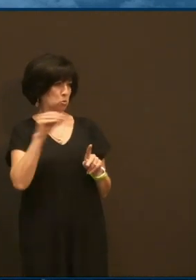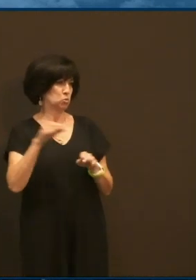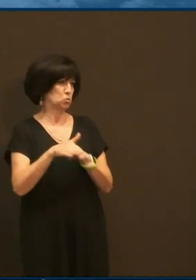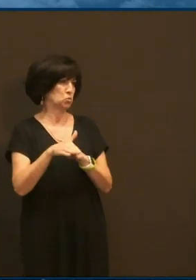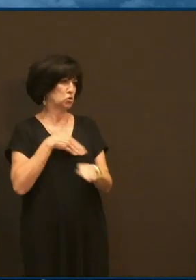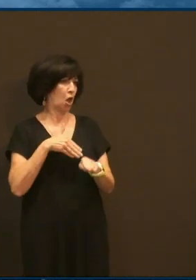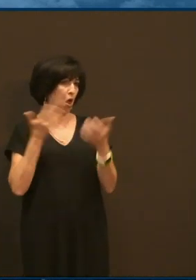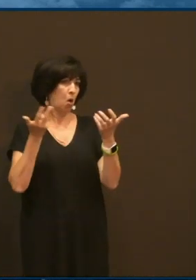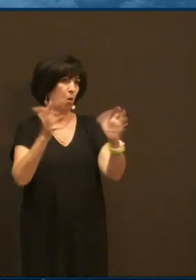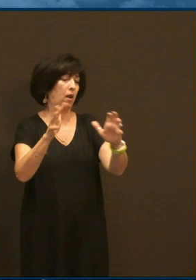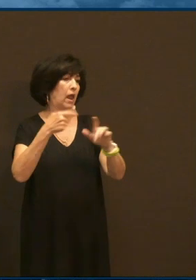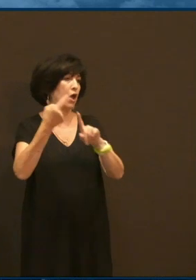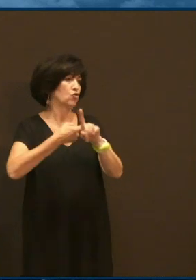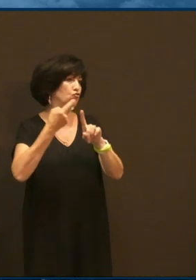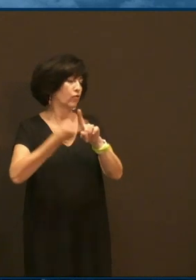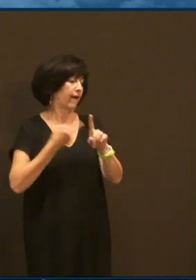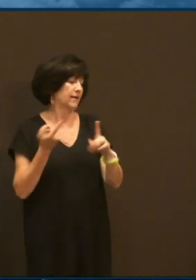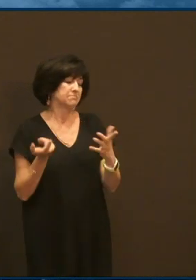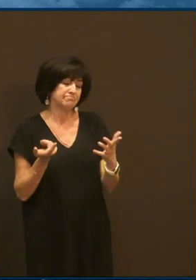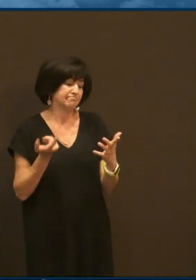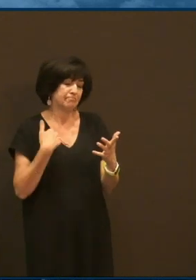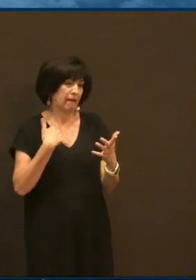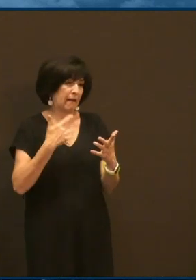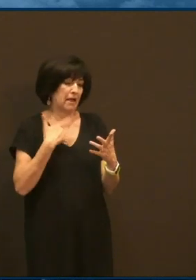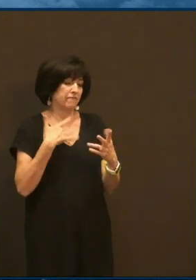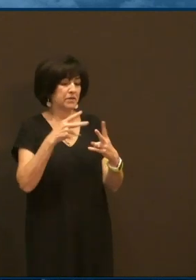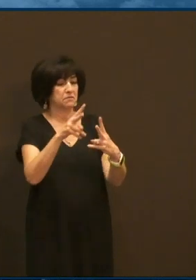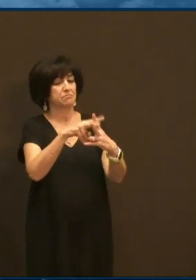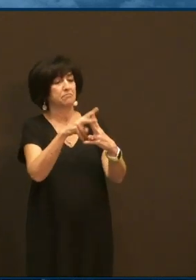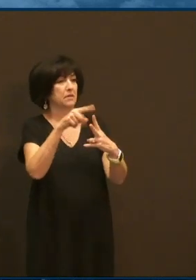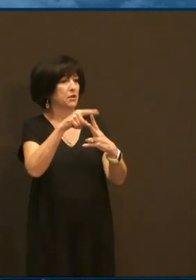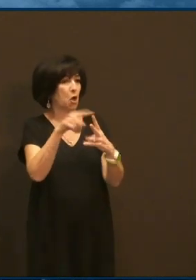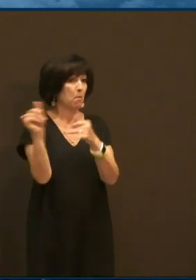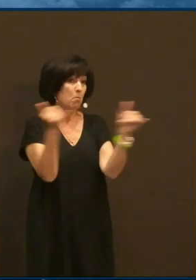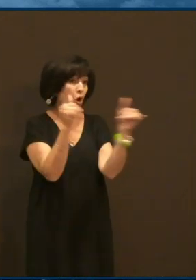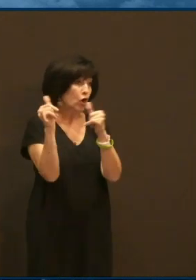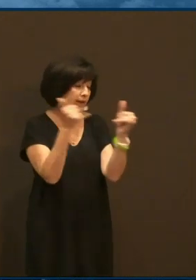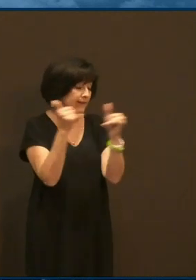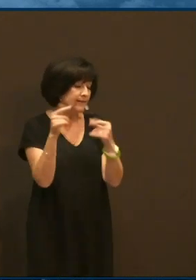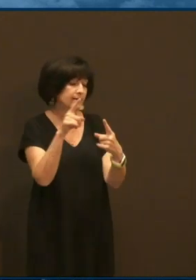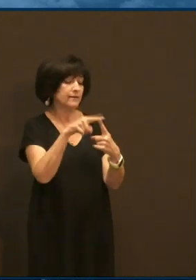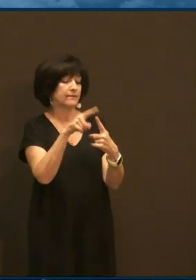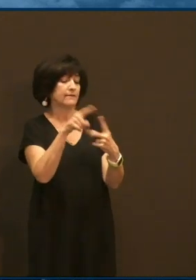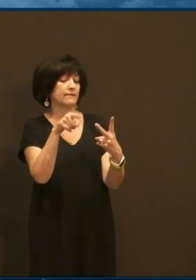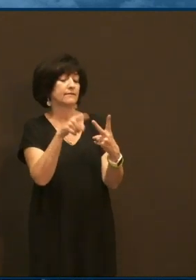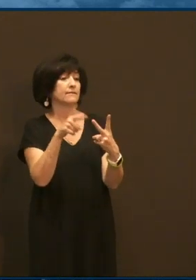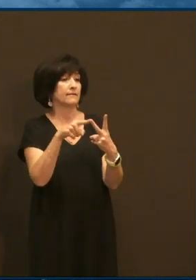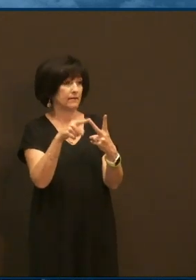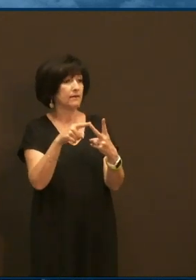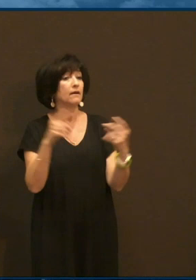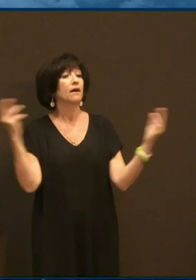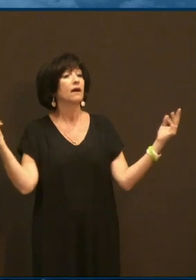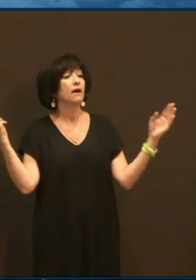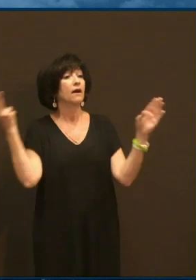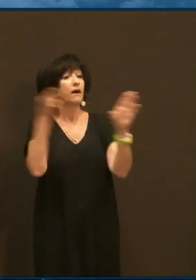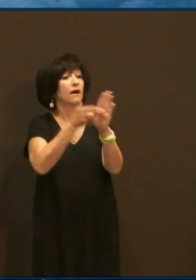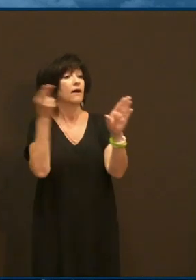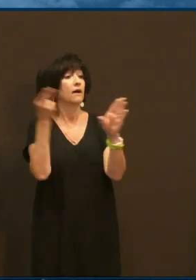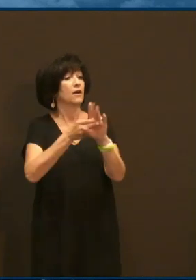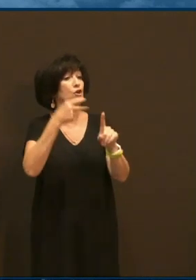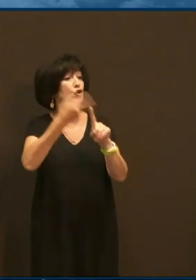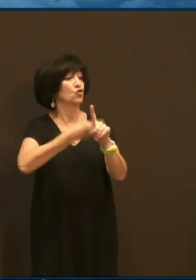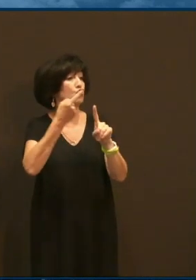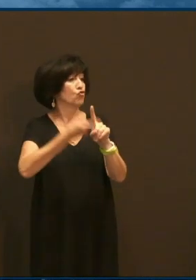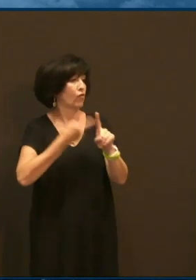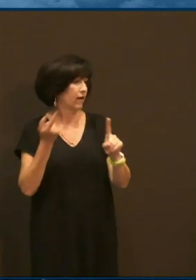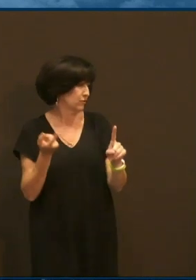and short-term rentals. I think the real, if they weren't in short-term rentals, they probably would have been